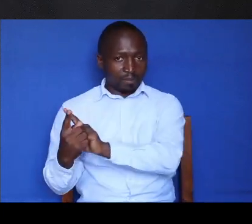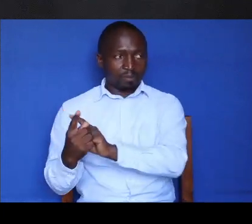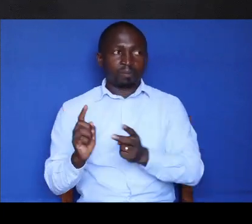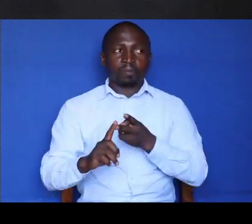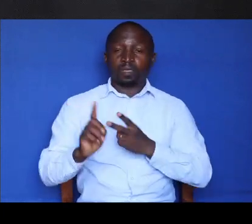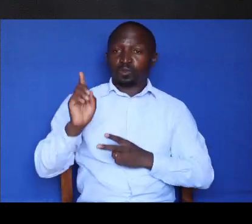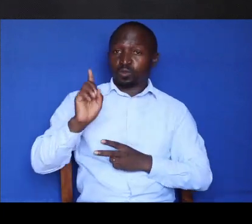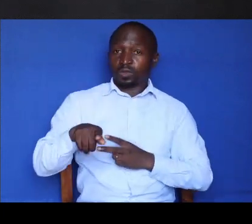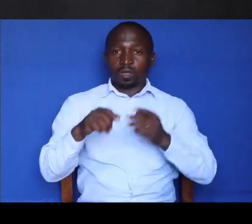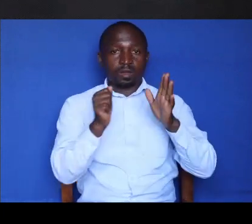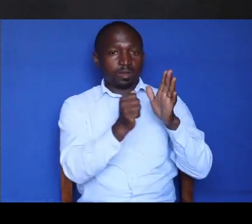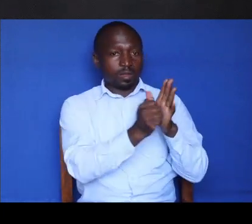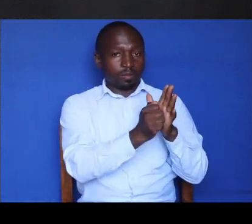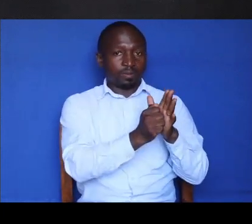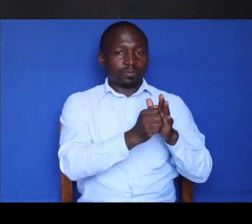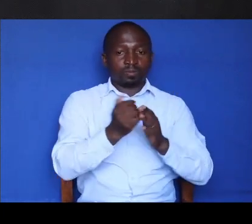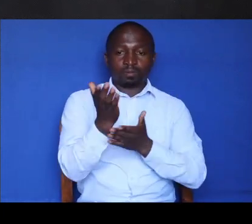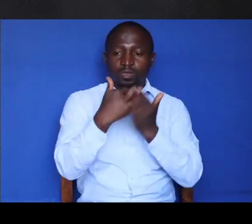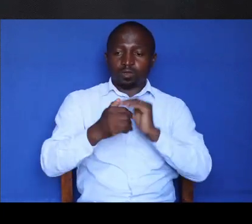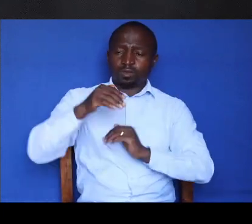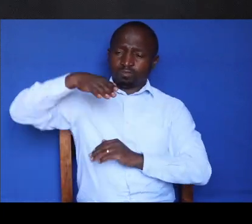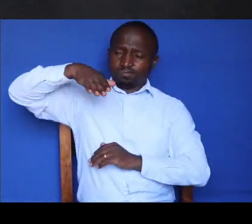We have parties of steep slope.